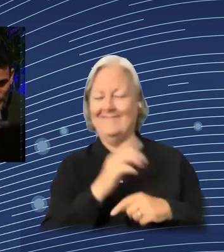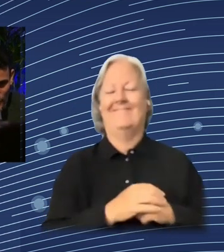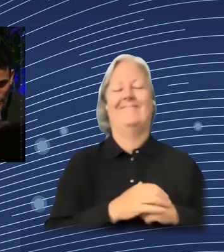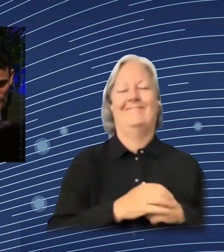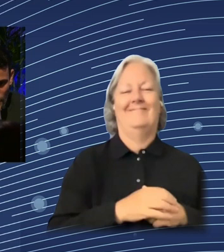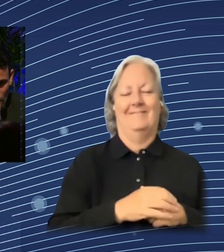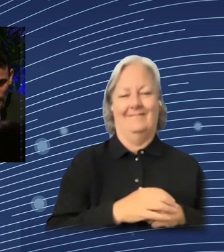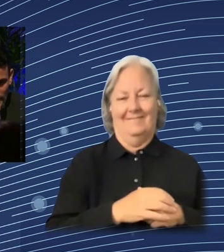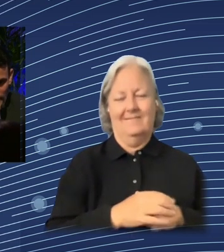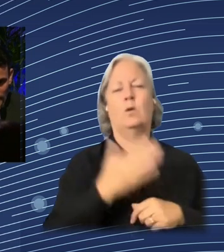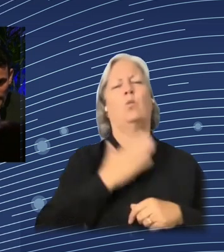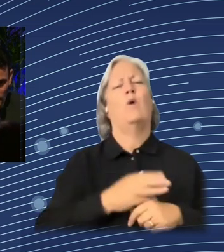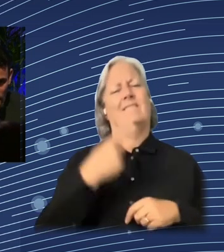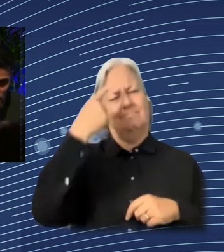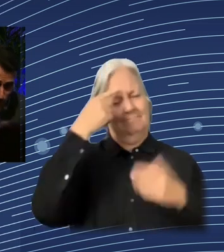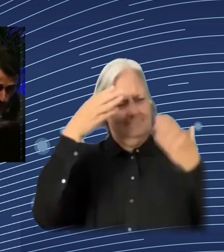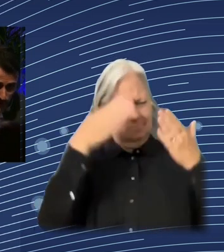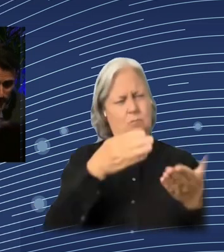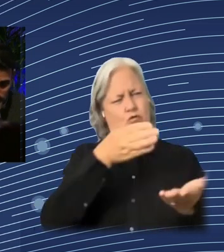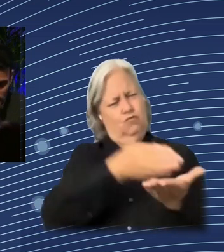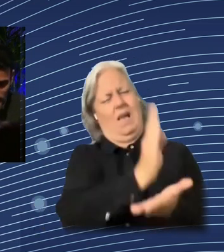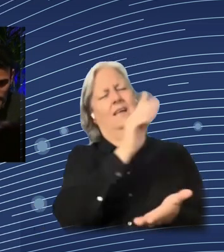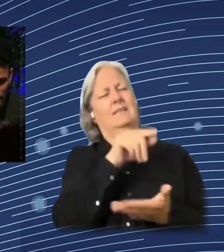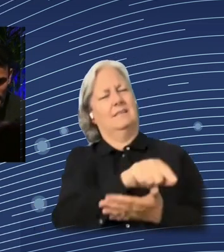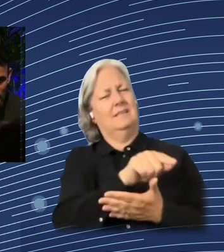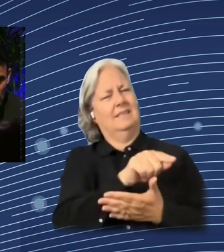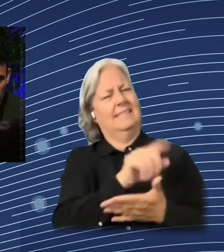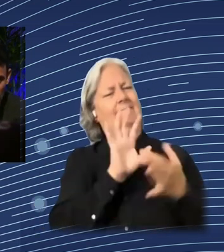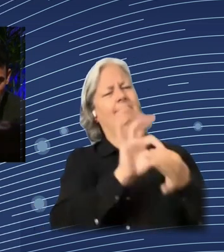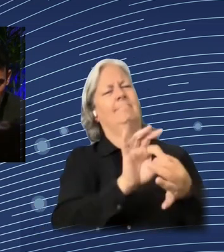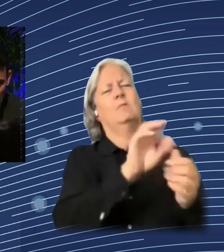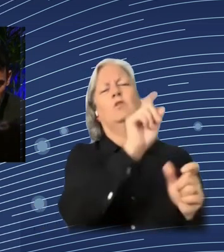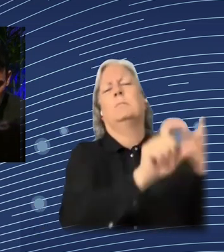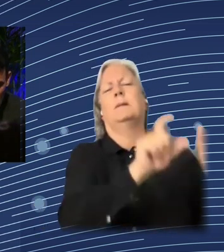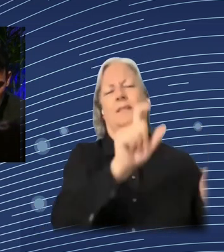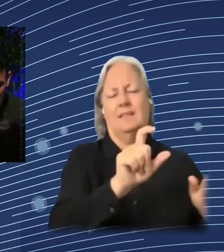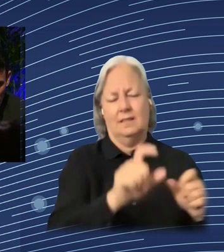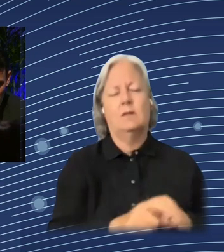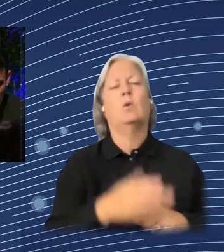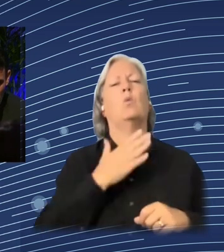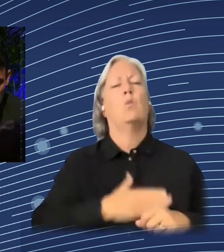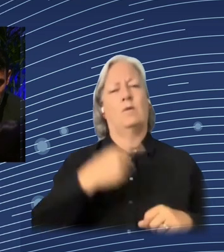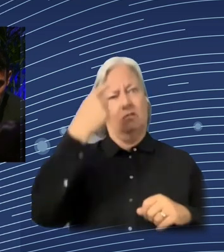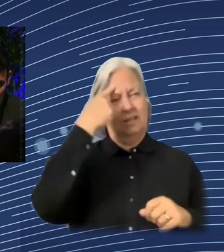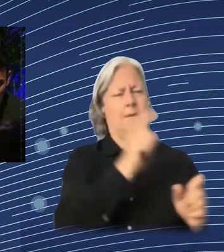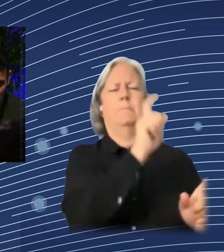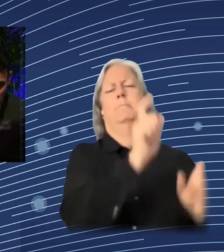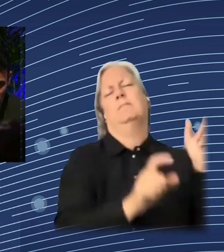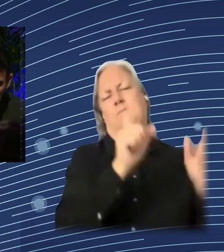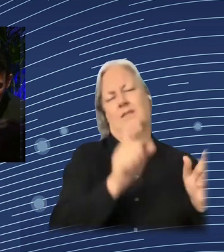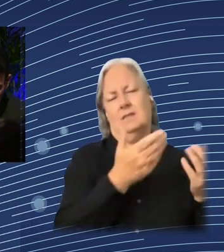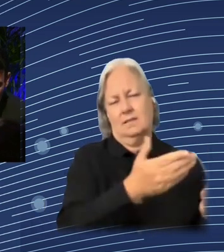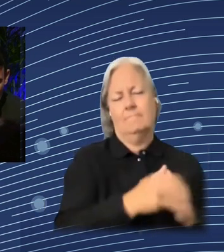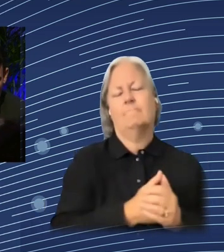rights-based approach, social data considerations, which we discussed today, a human-centered approach, legislation,